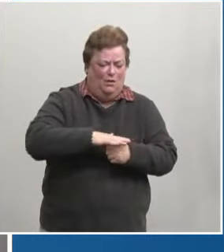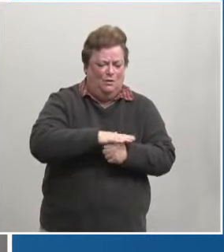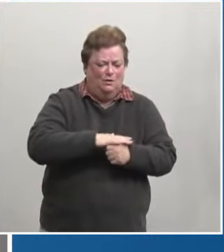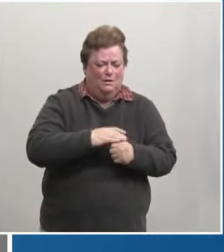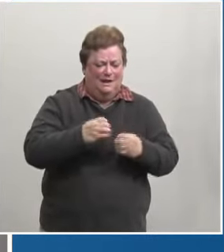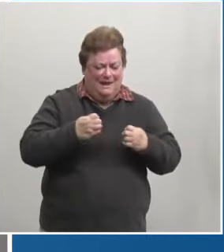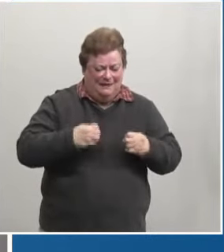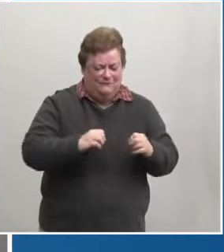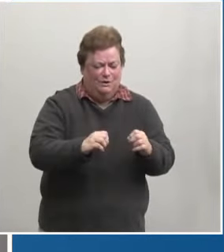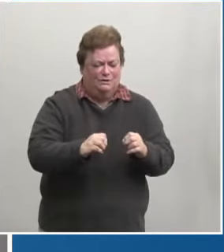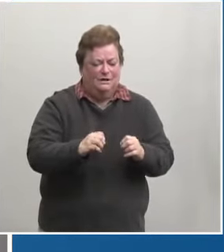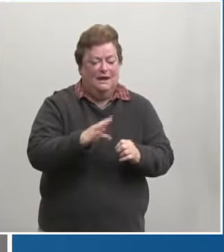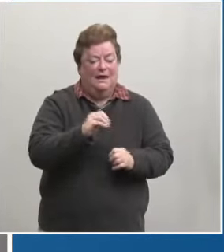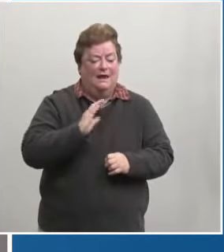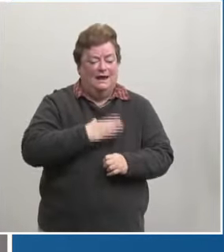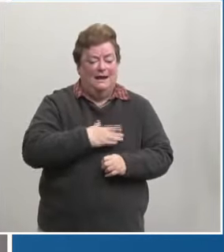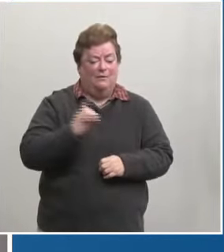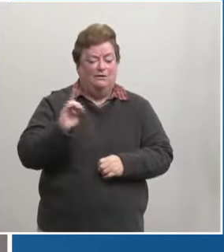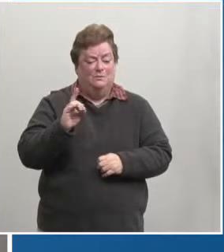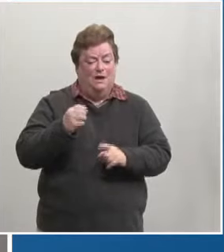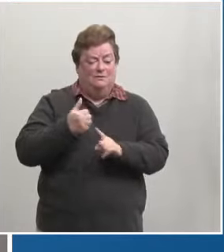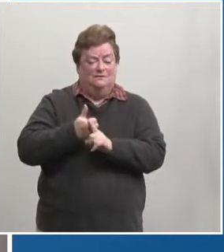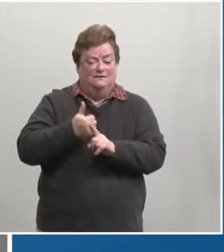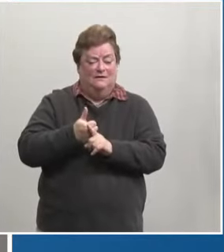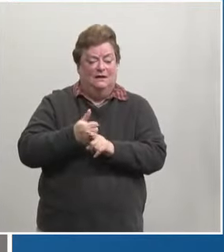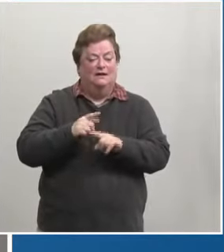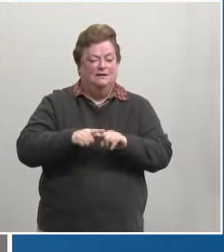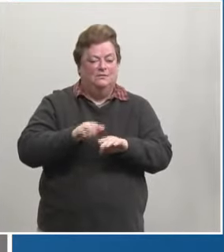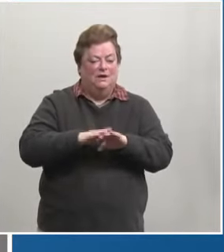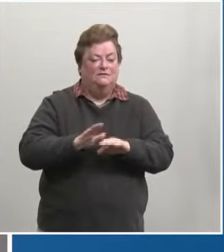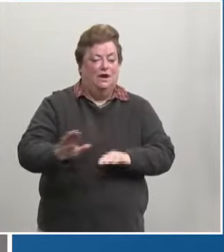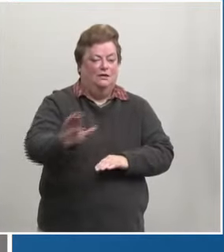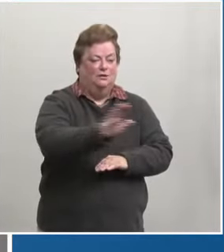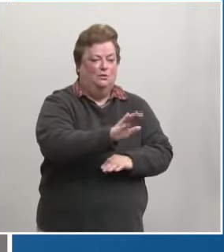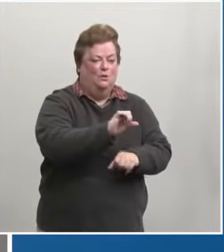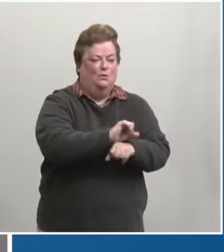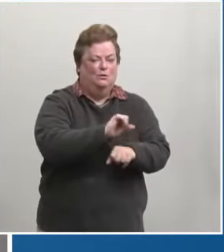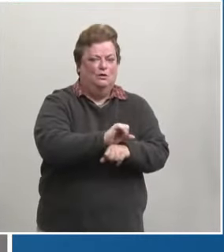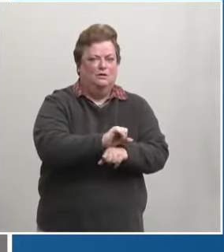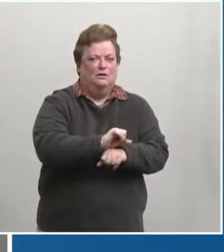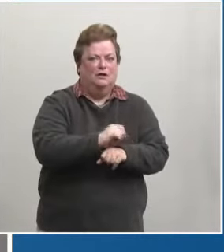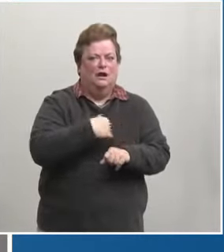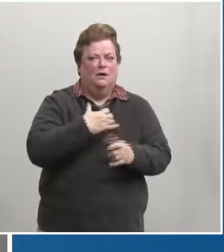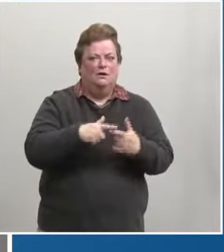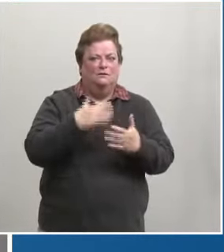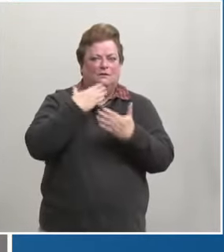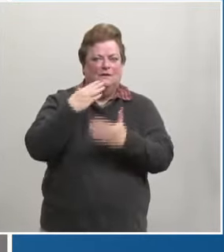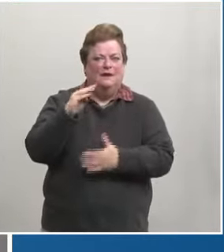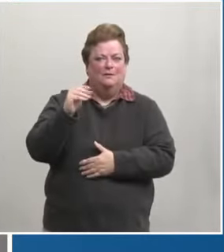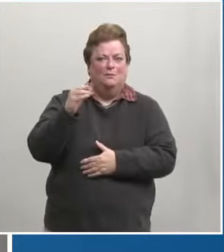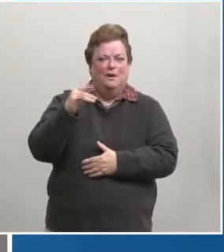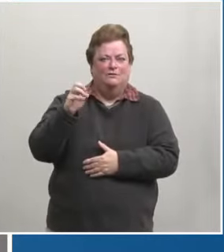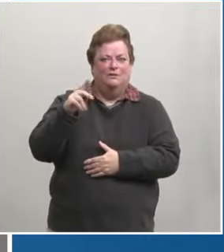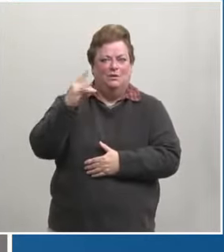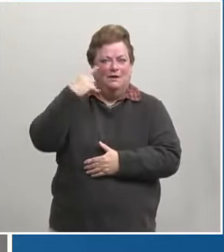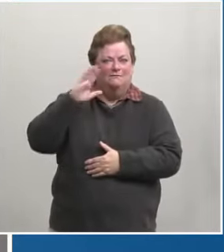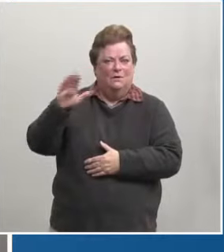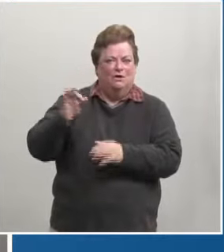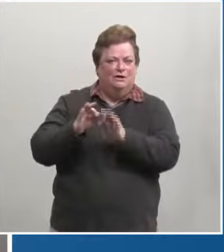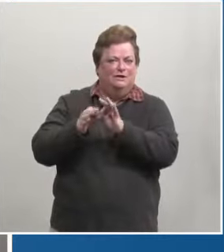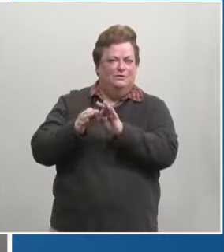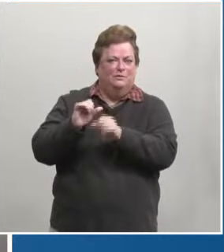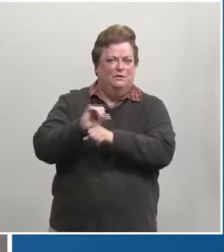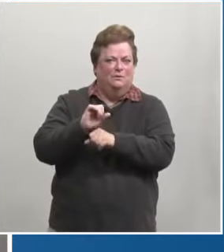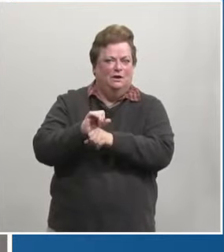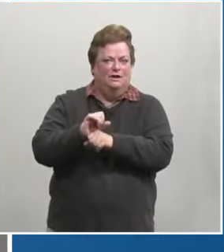and of our democracy itself depends upon the work you do every day. And I'd also like to thank Margie Prop once again for her interpretation